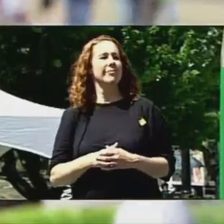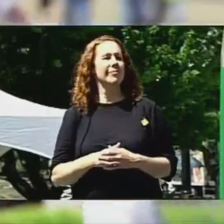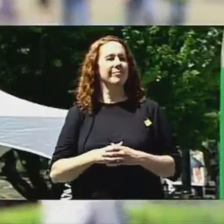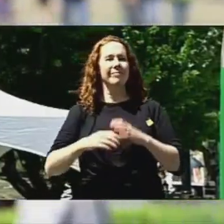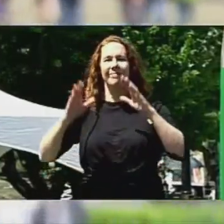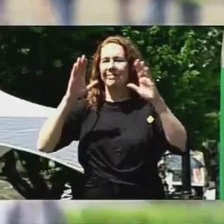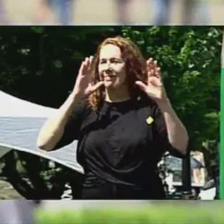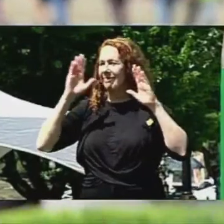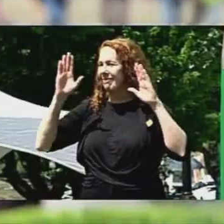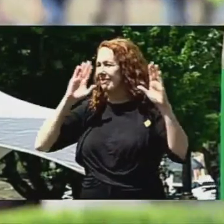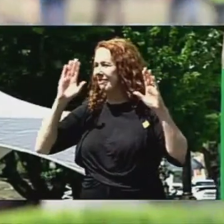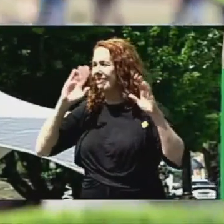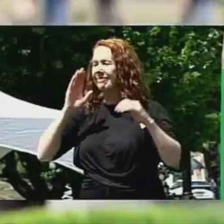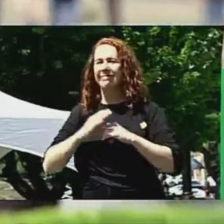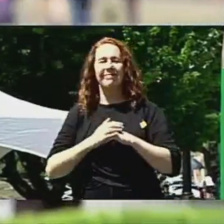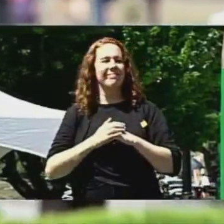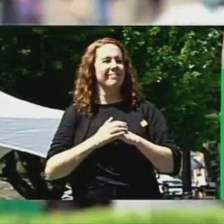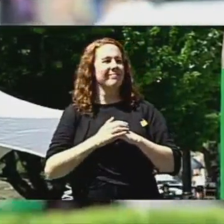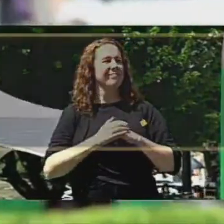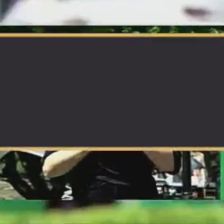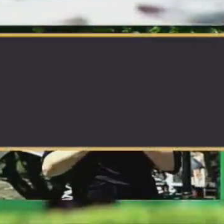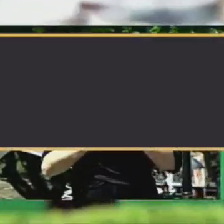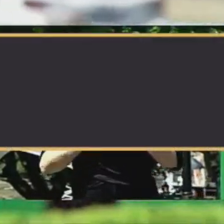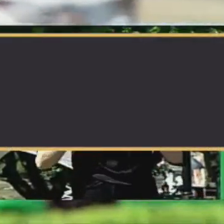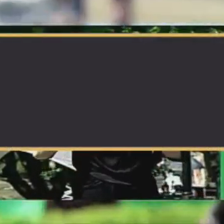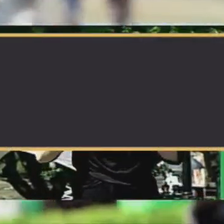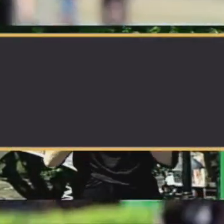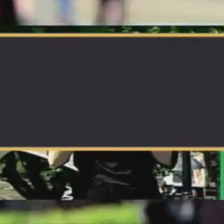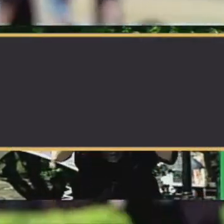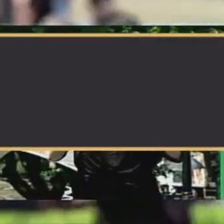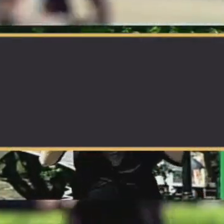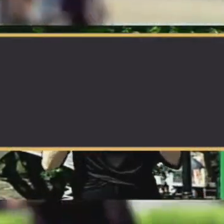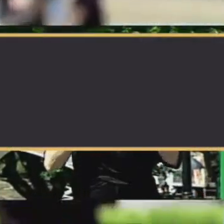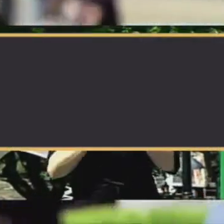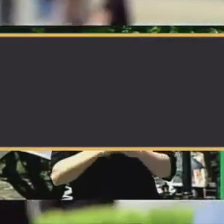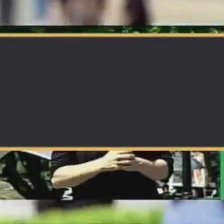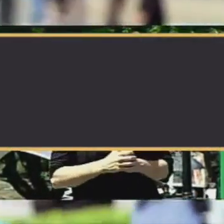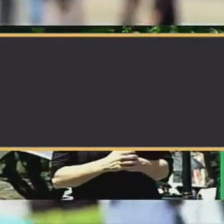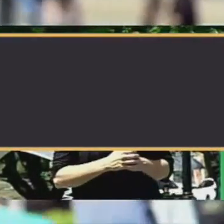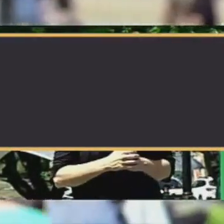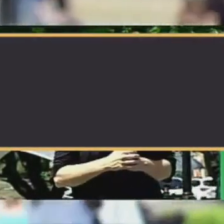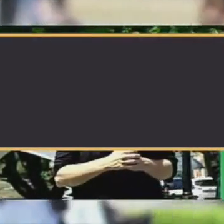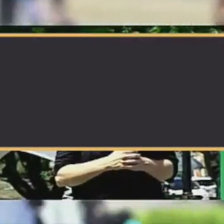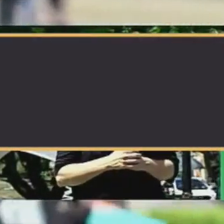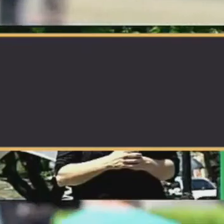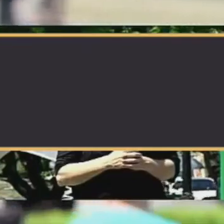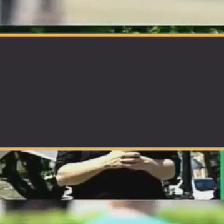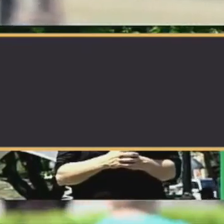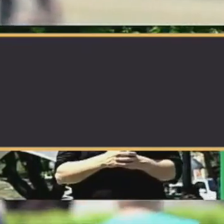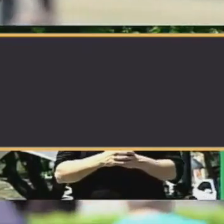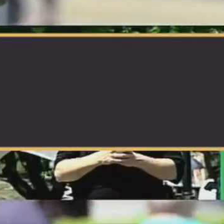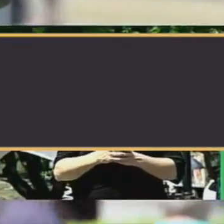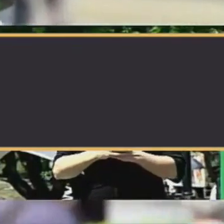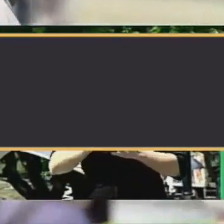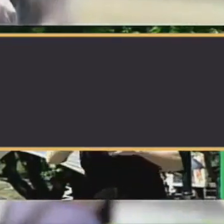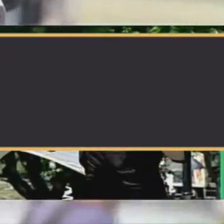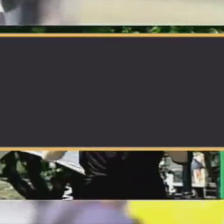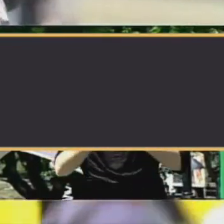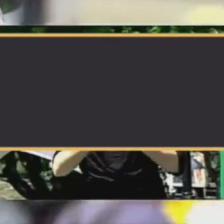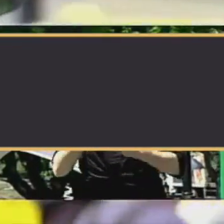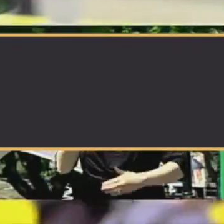Greetings, all my relatives. Memuyut. We are all